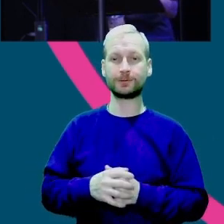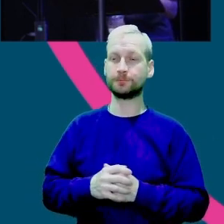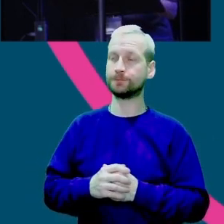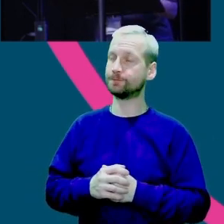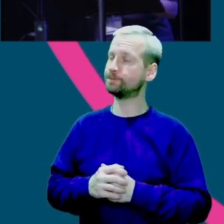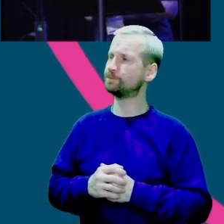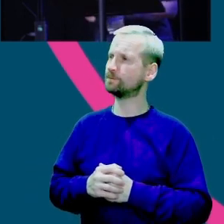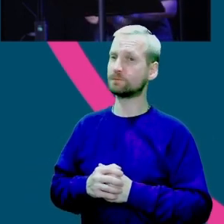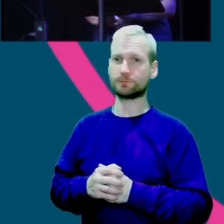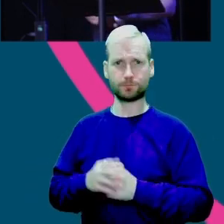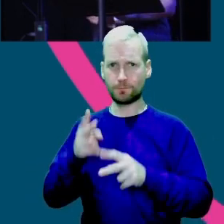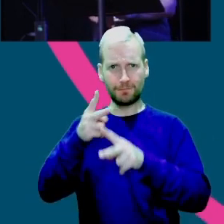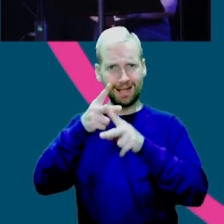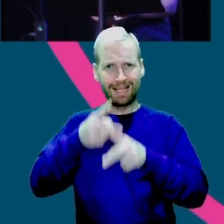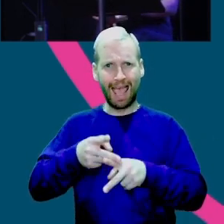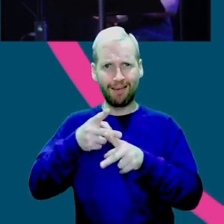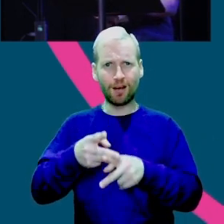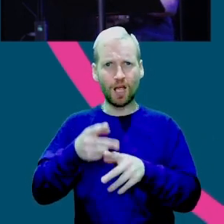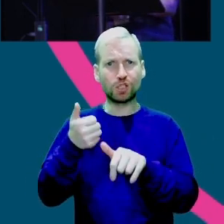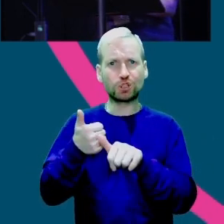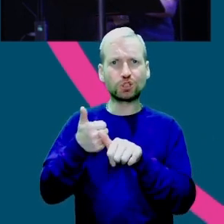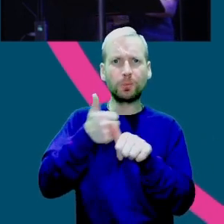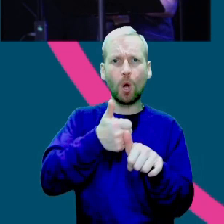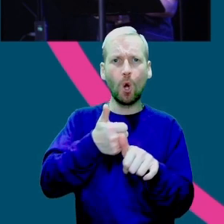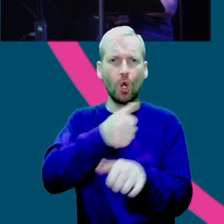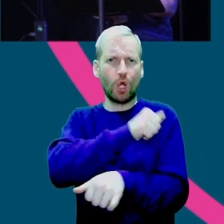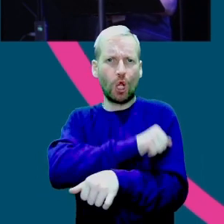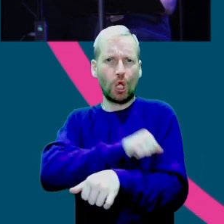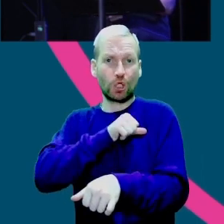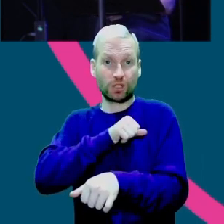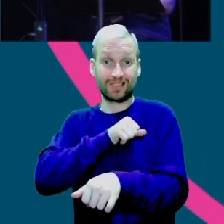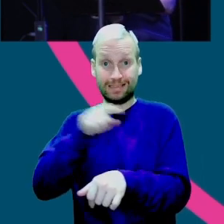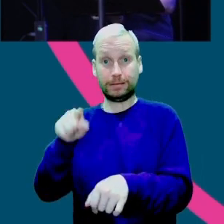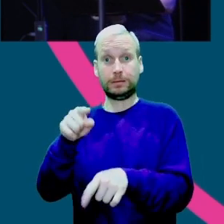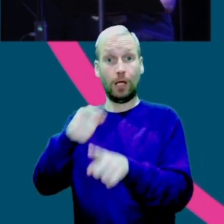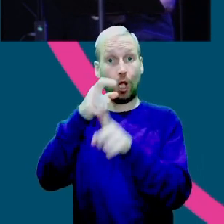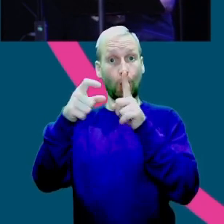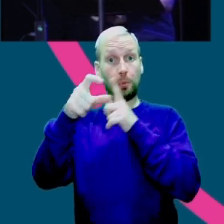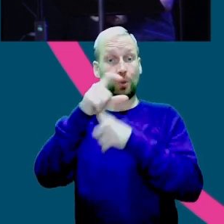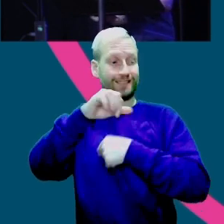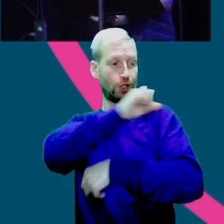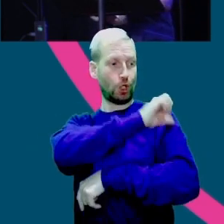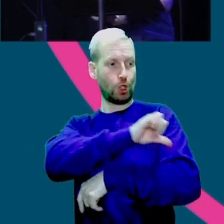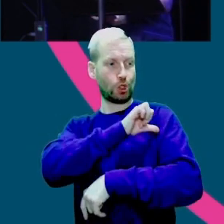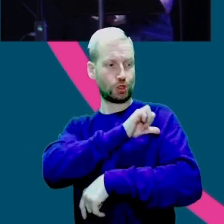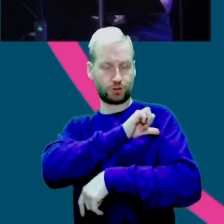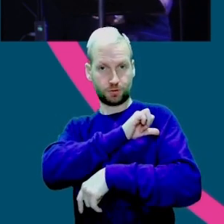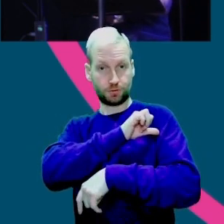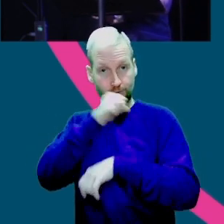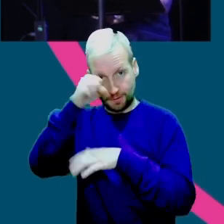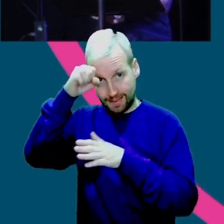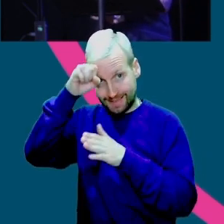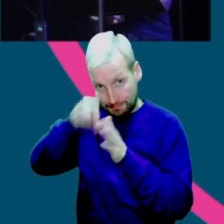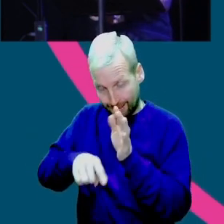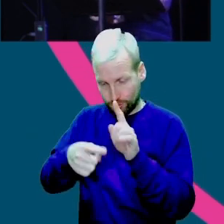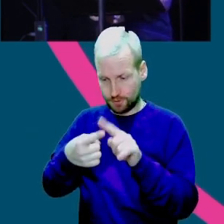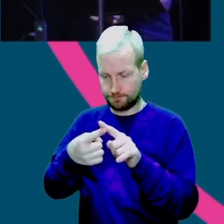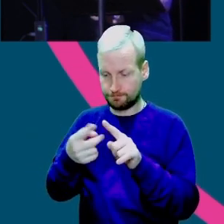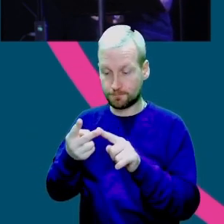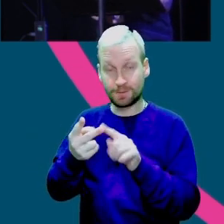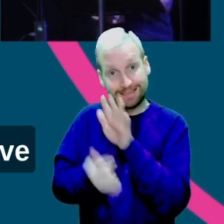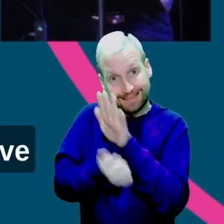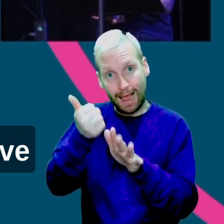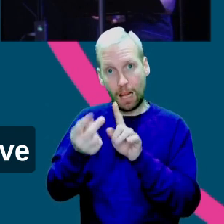So what is a carer support nurse? It's a community nurse with that experience and skill to support the